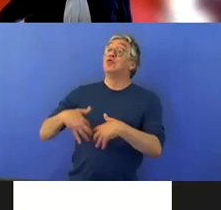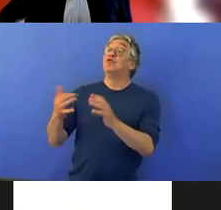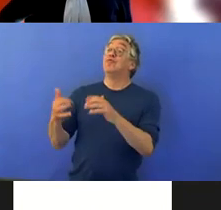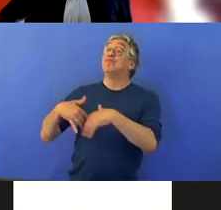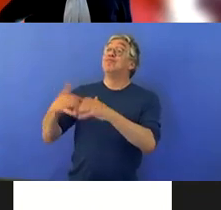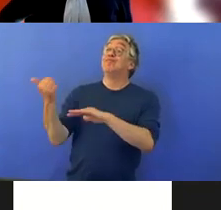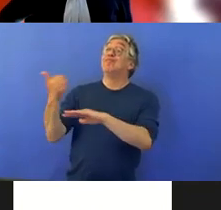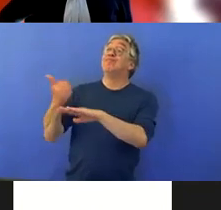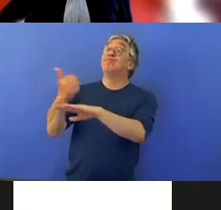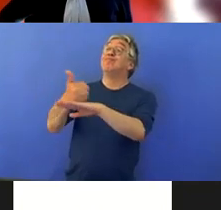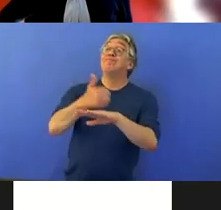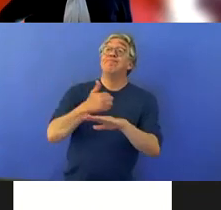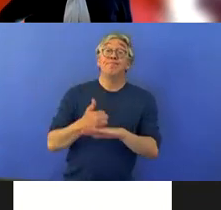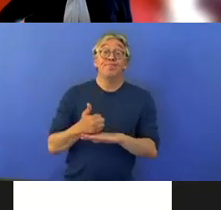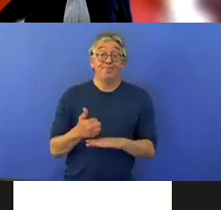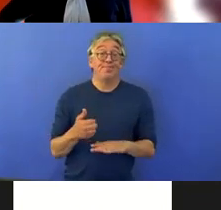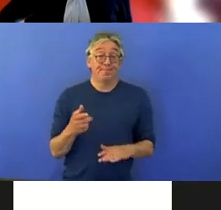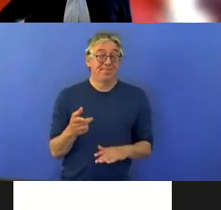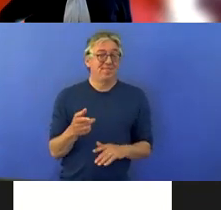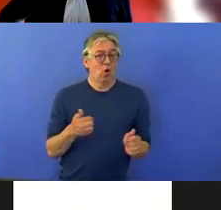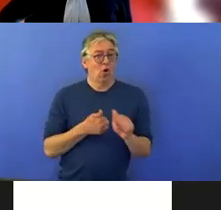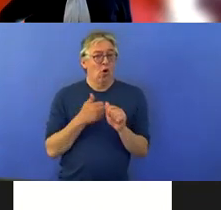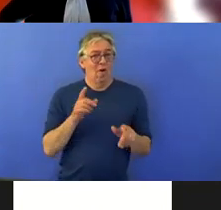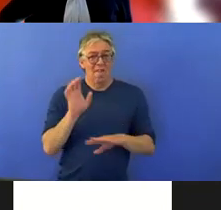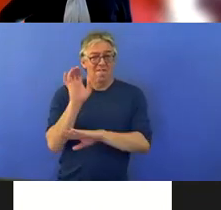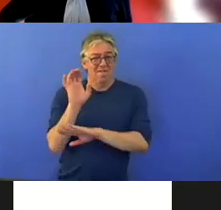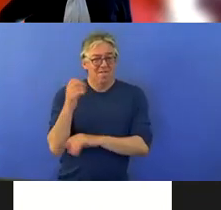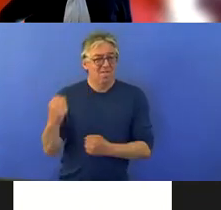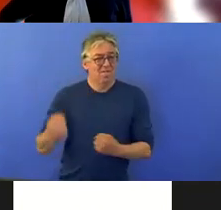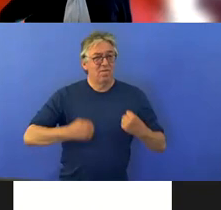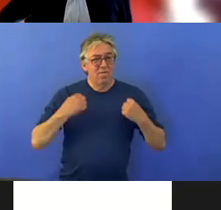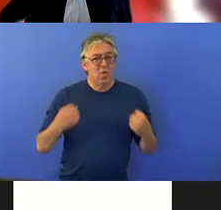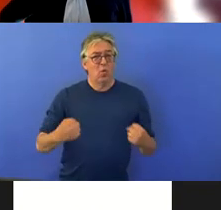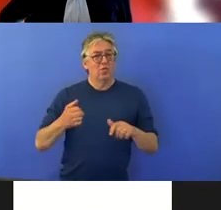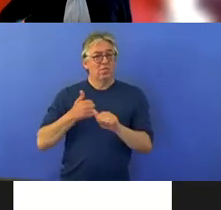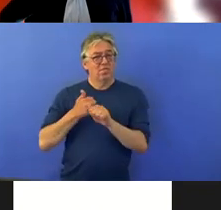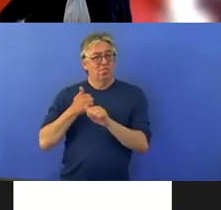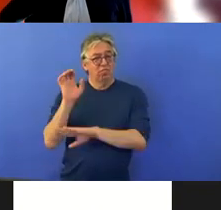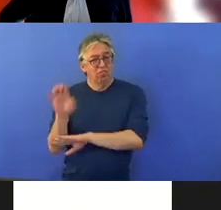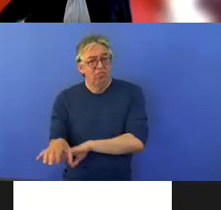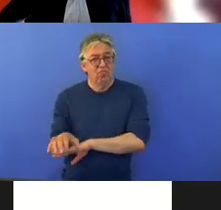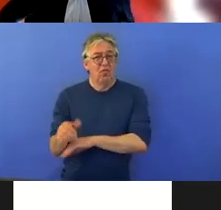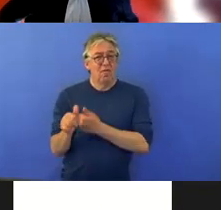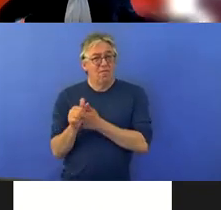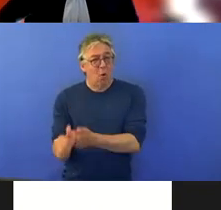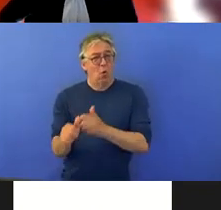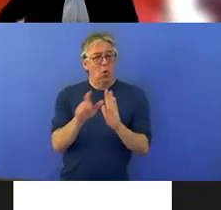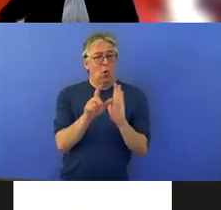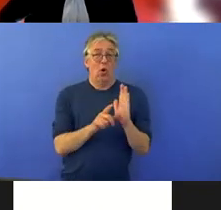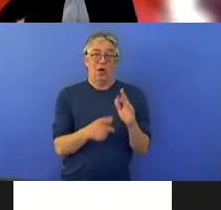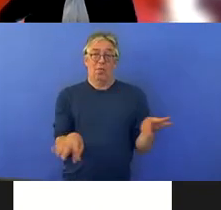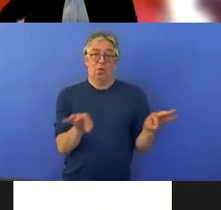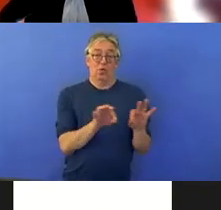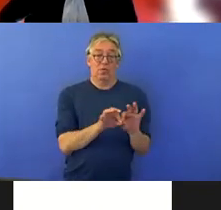important. Obviously, also, the strength of your organization, as Amelia was saying, when